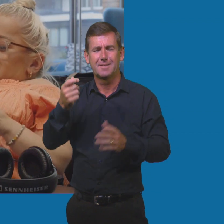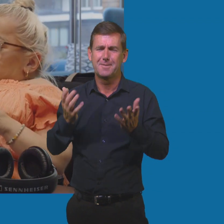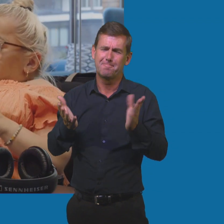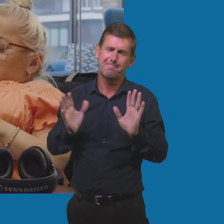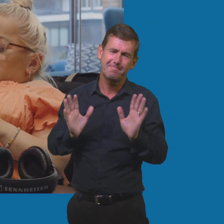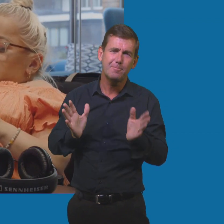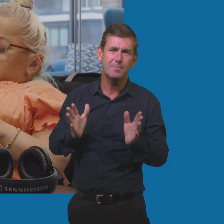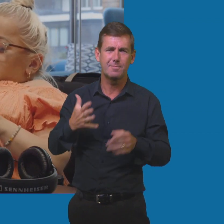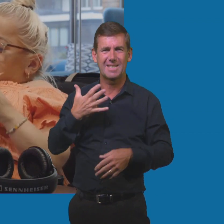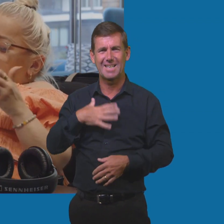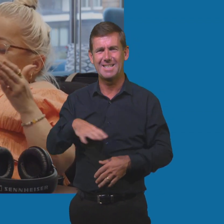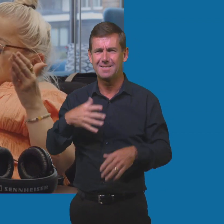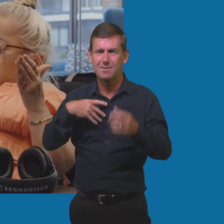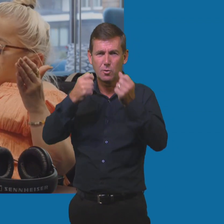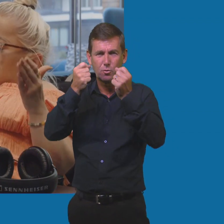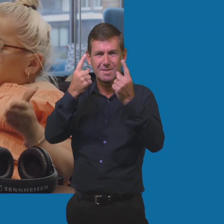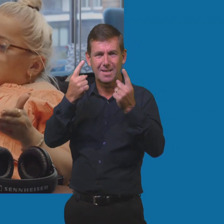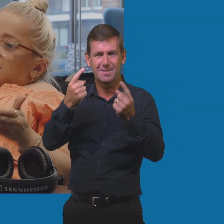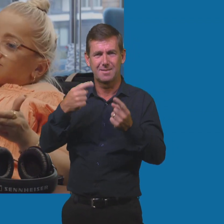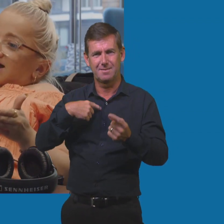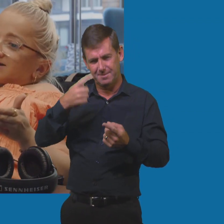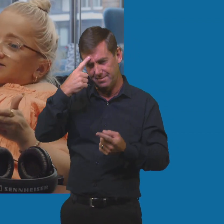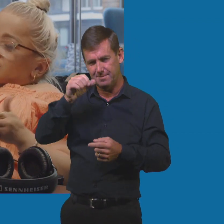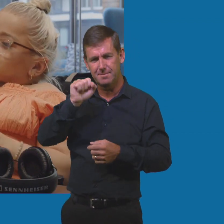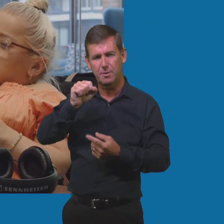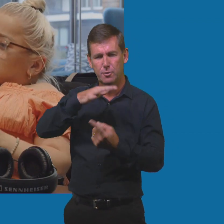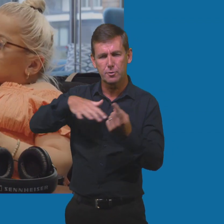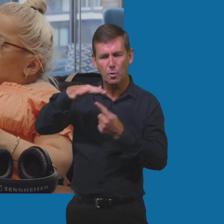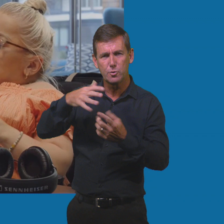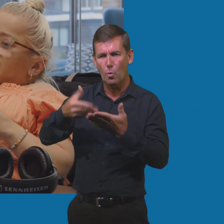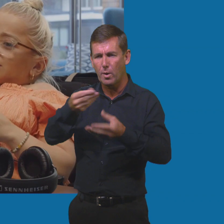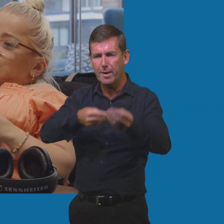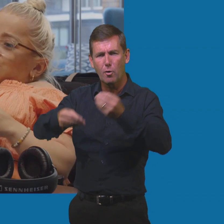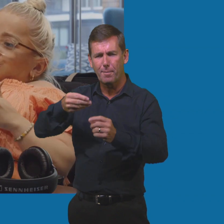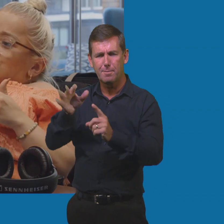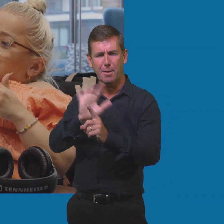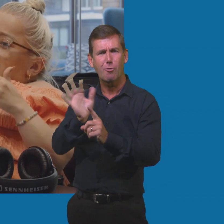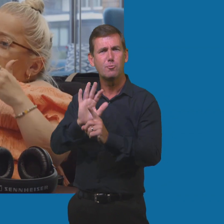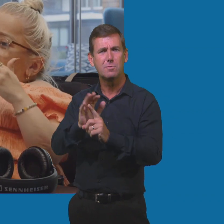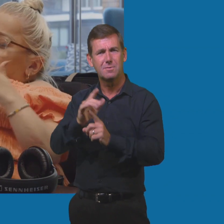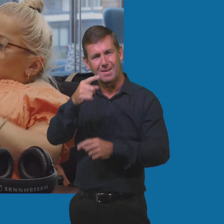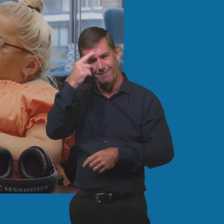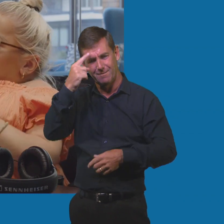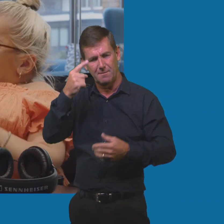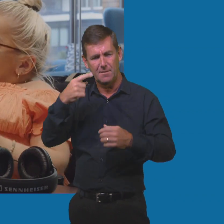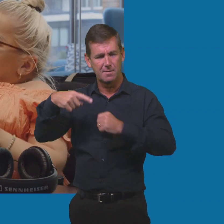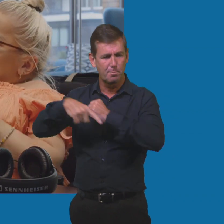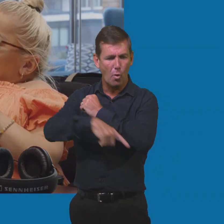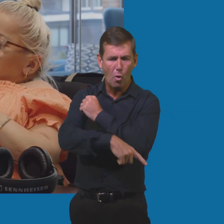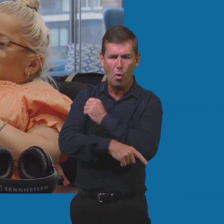know, coming from a socioeconomic background that isn't as rich, or having, you know, kind of